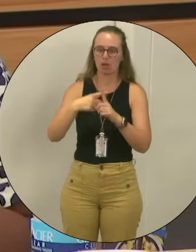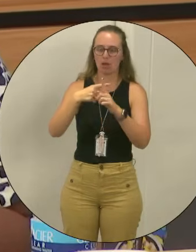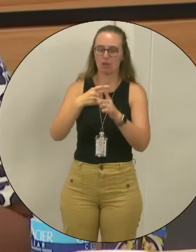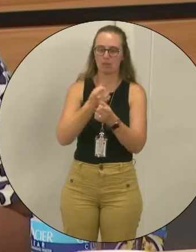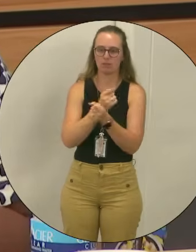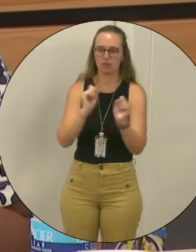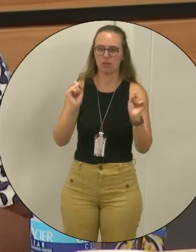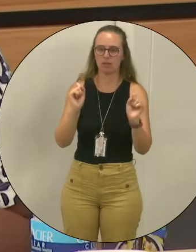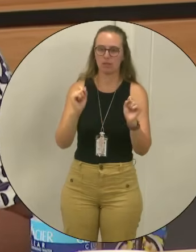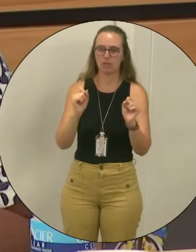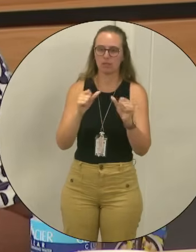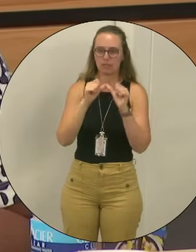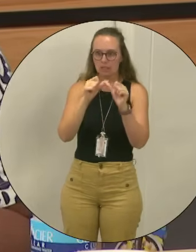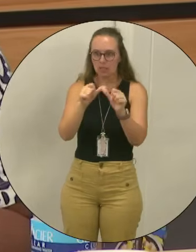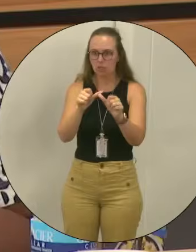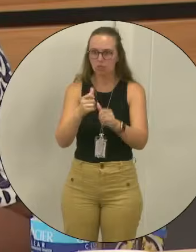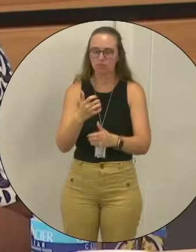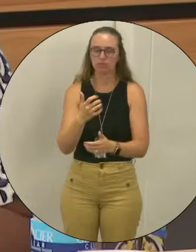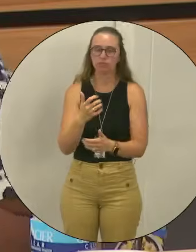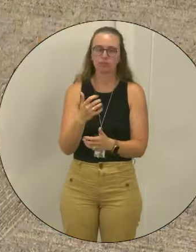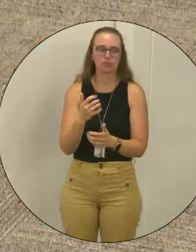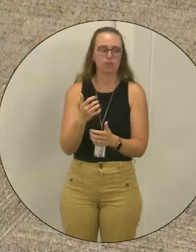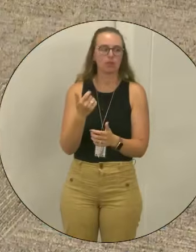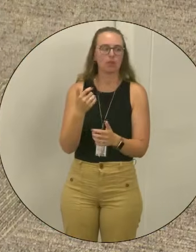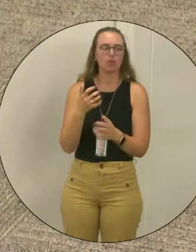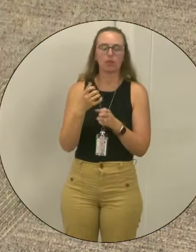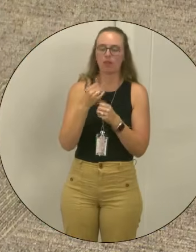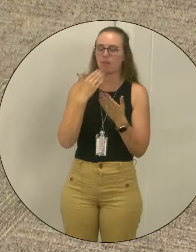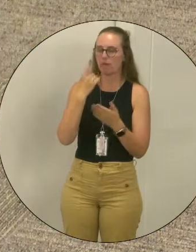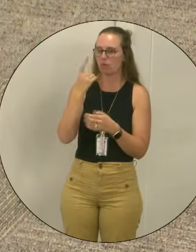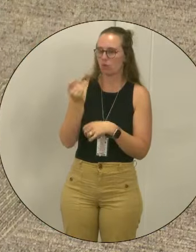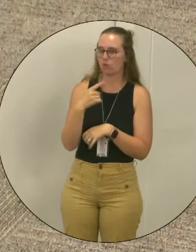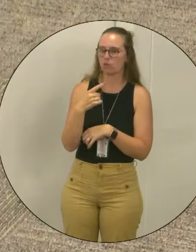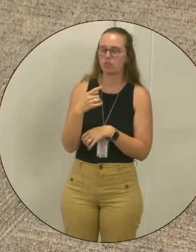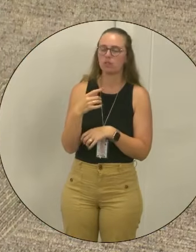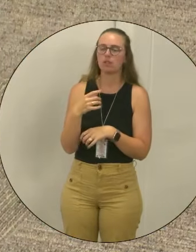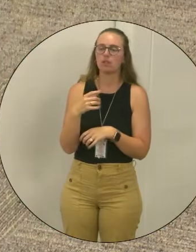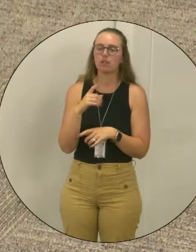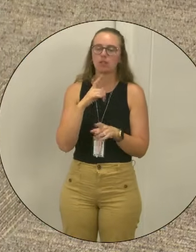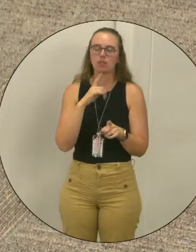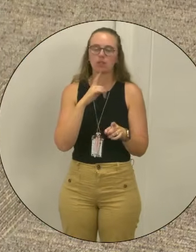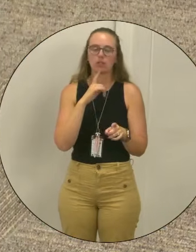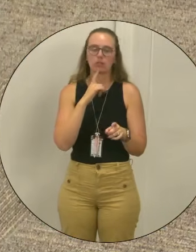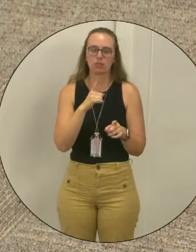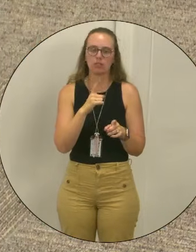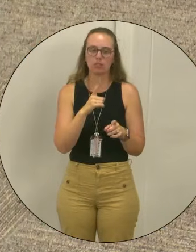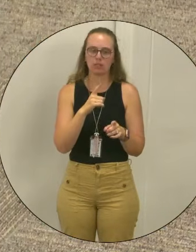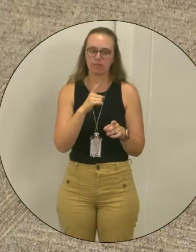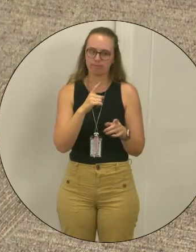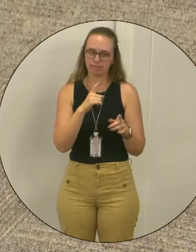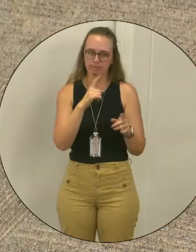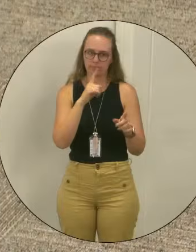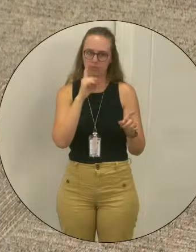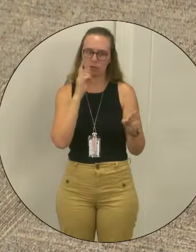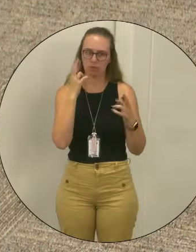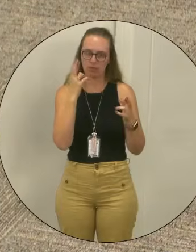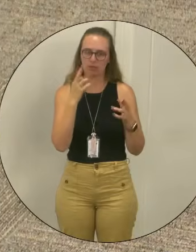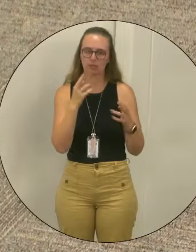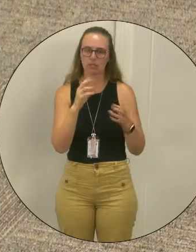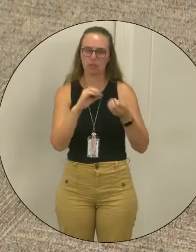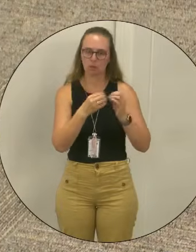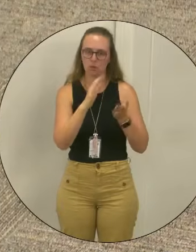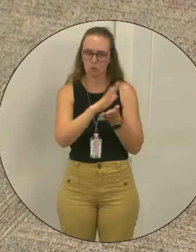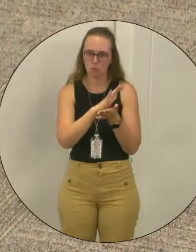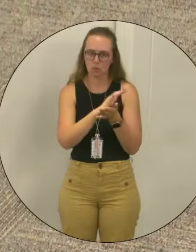those students? Absolutely. Trustee Henry, thank you for the question. So, yeah, very, very cognizant of, the number of schools